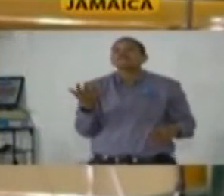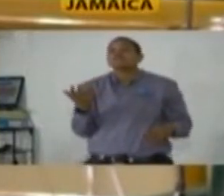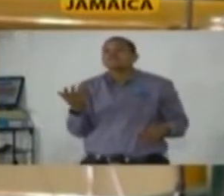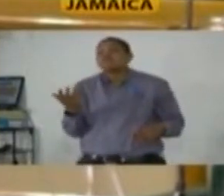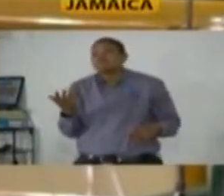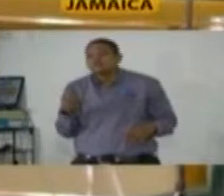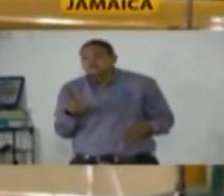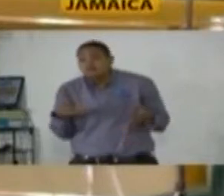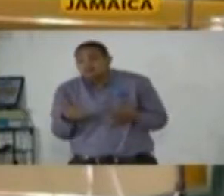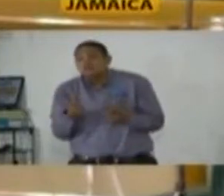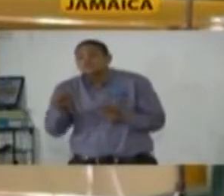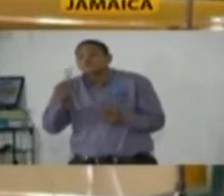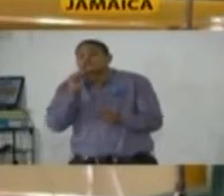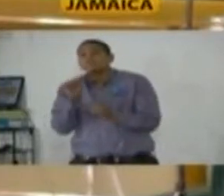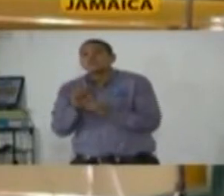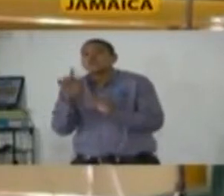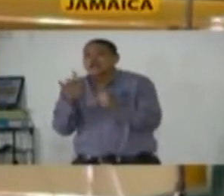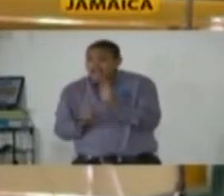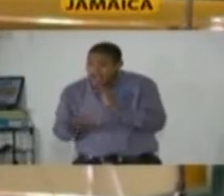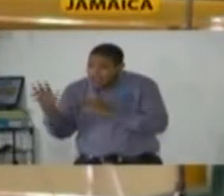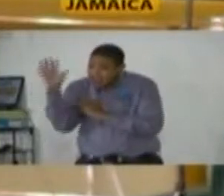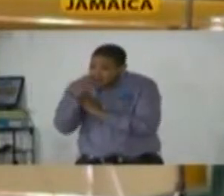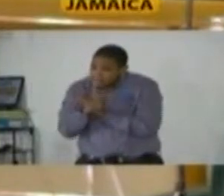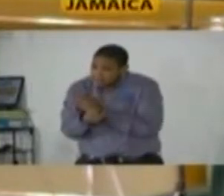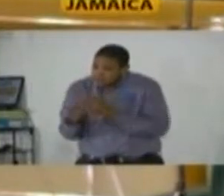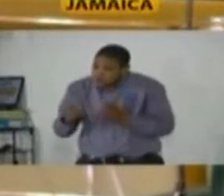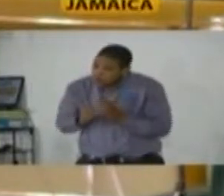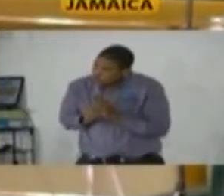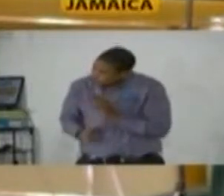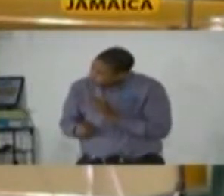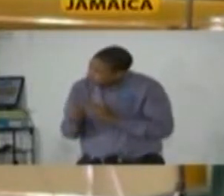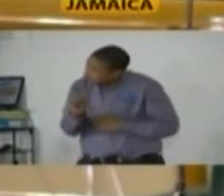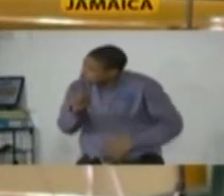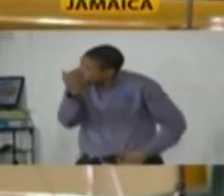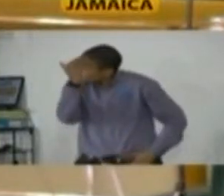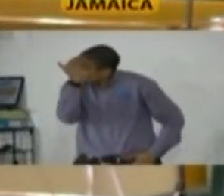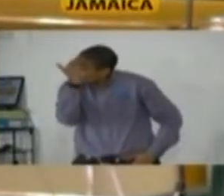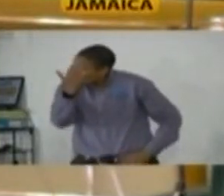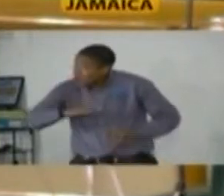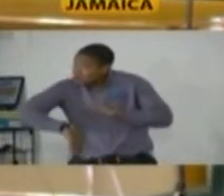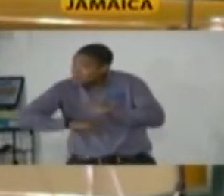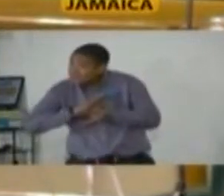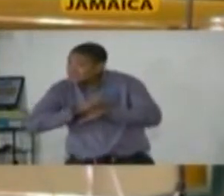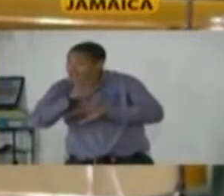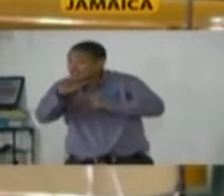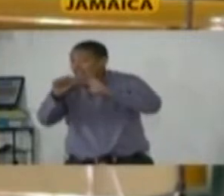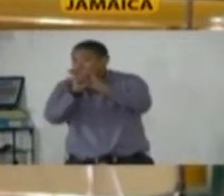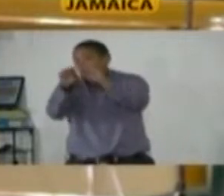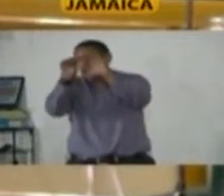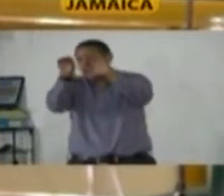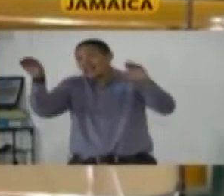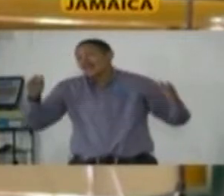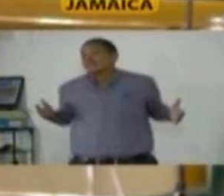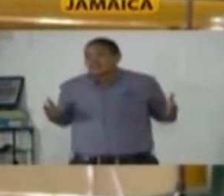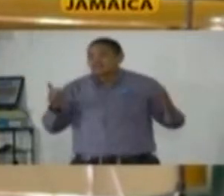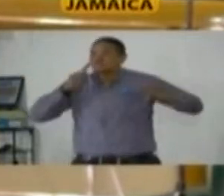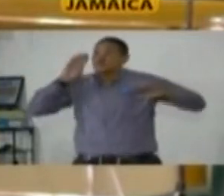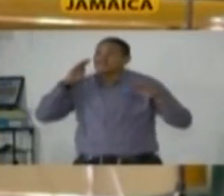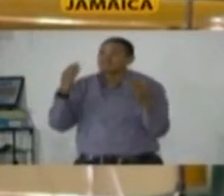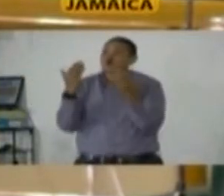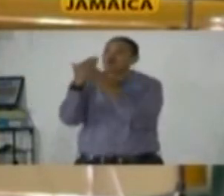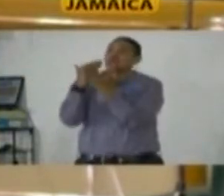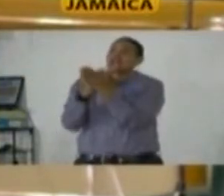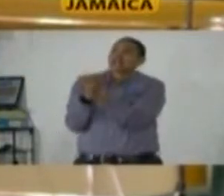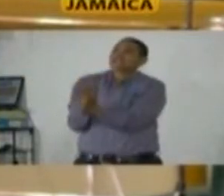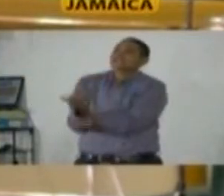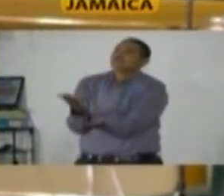ensure that the gaps identified in what students should know based on their grade level is the focus of the lessons